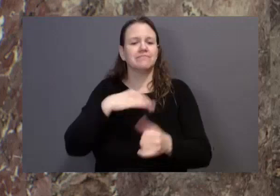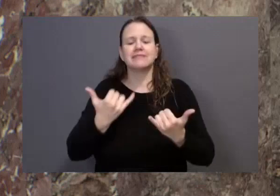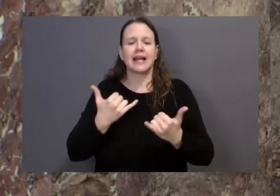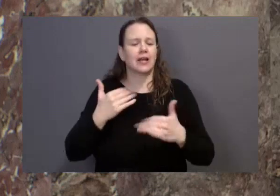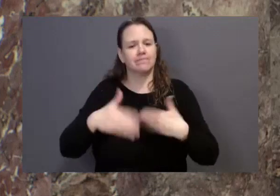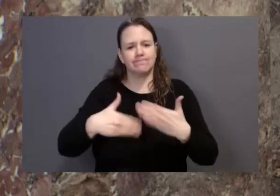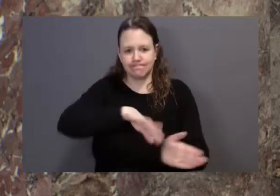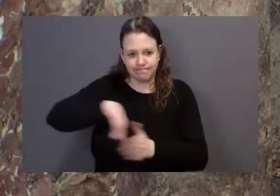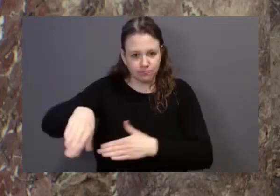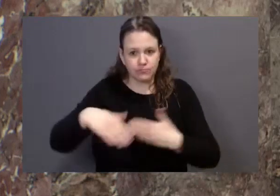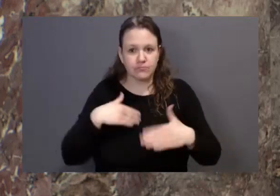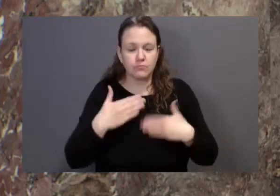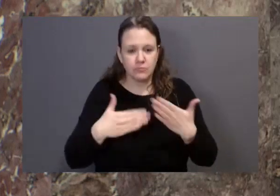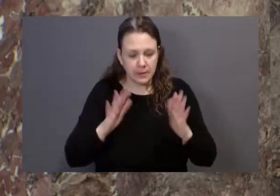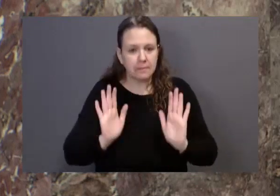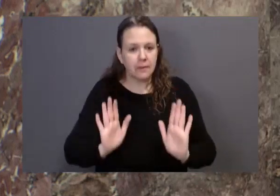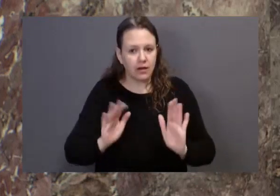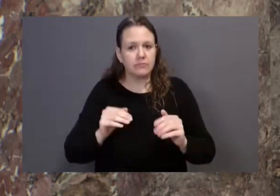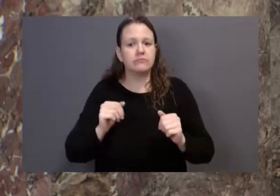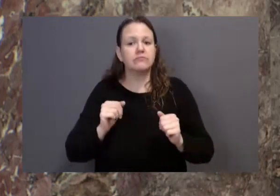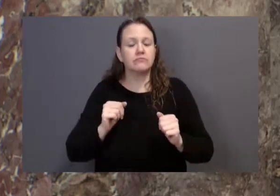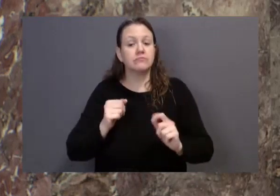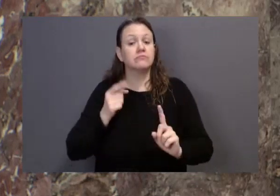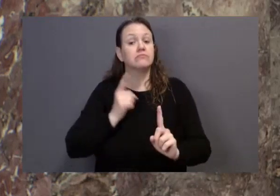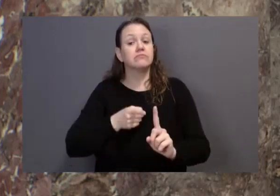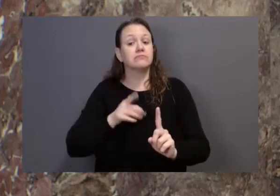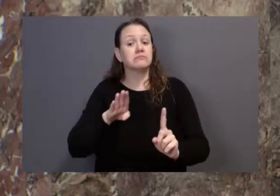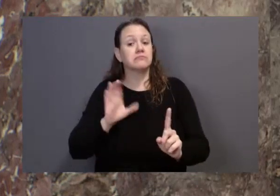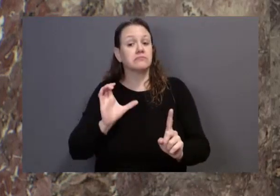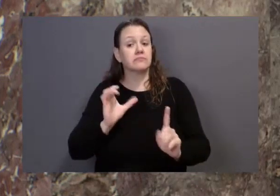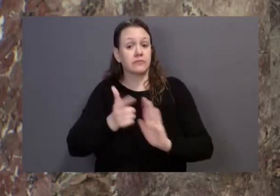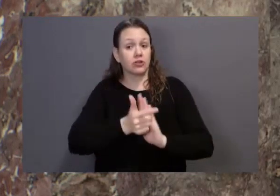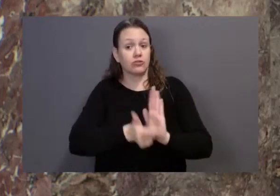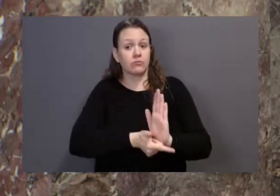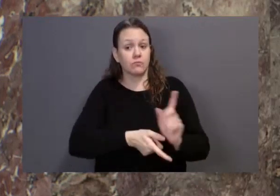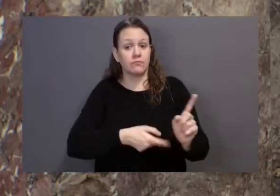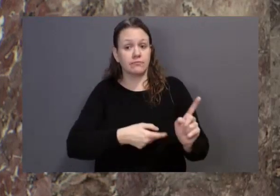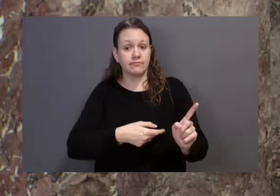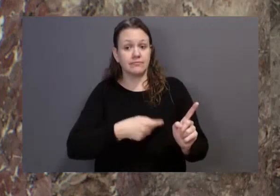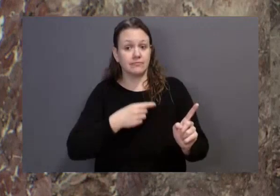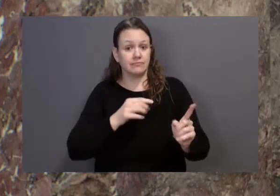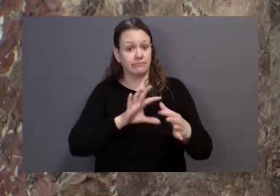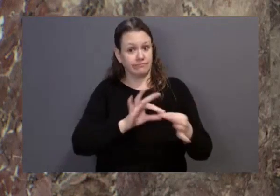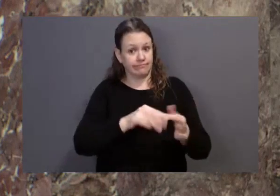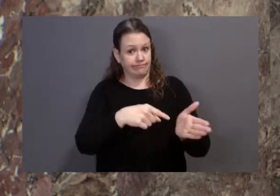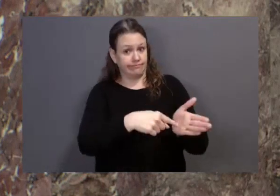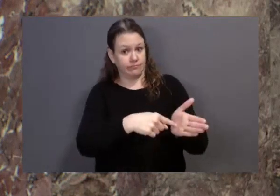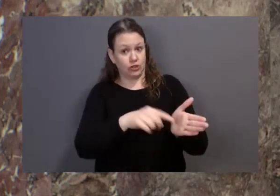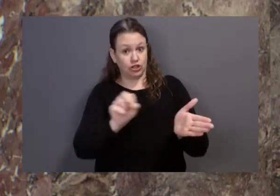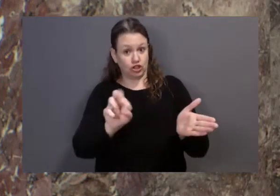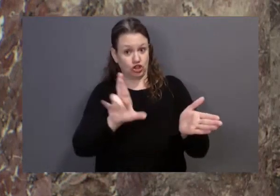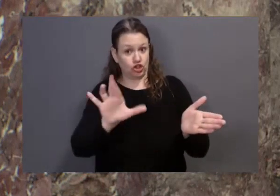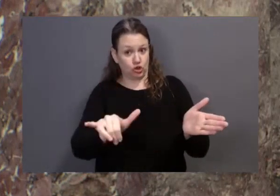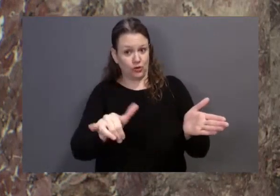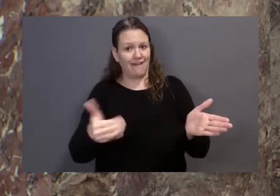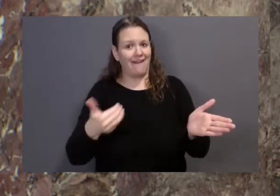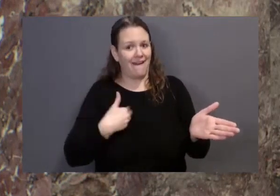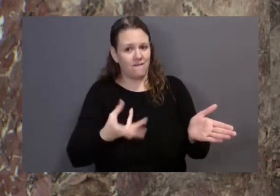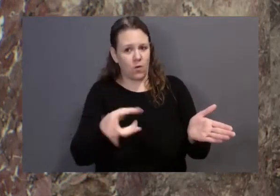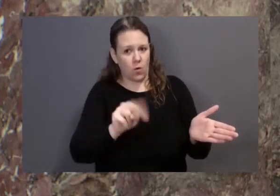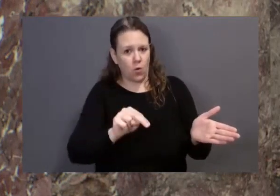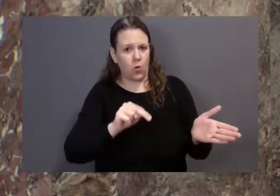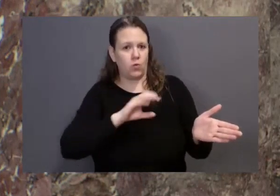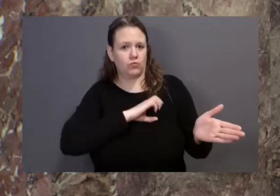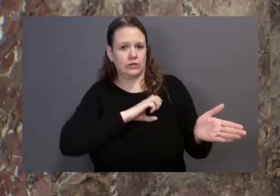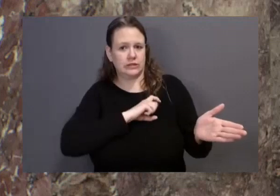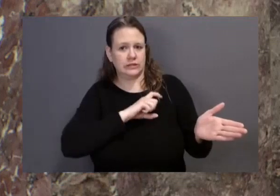British Columbia, which is Surrey will be policed by the Surrey Police Service. And in terms of the contract, that is something that is taken up by the